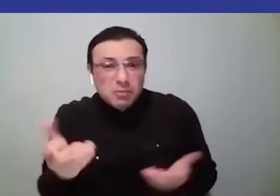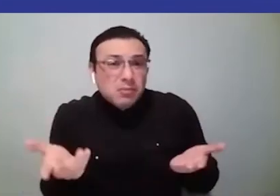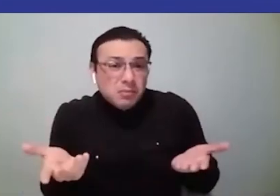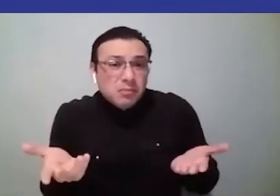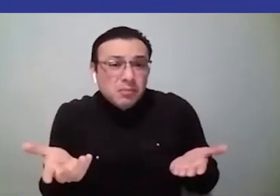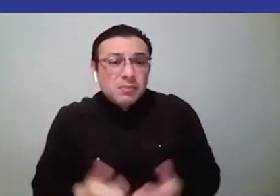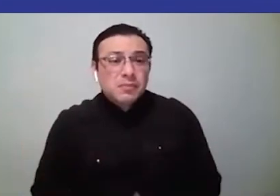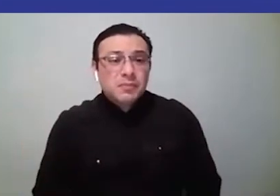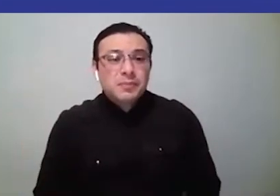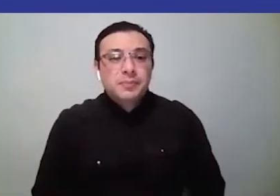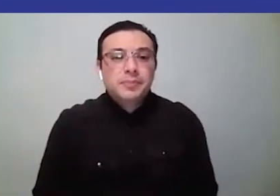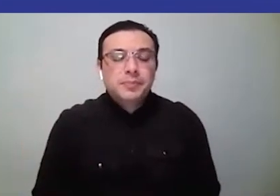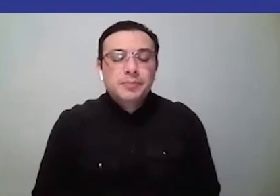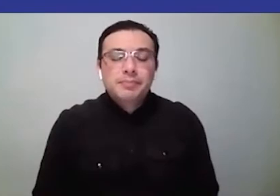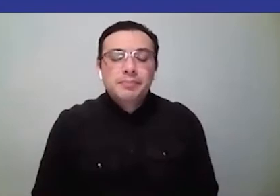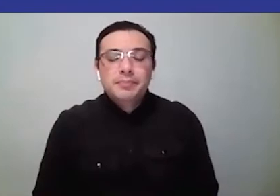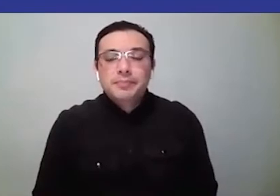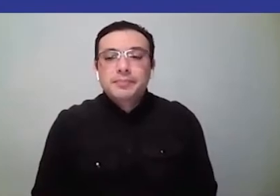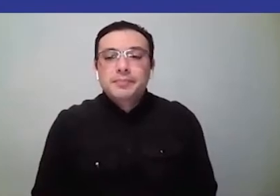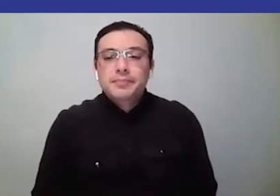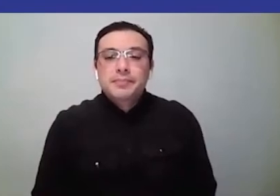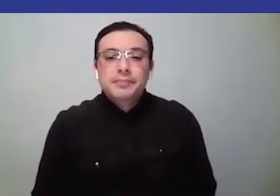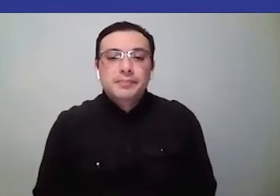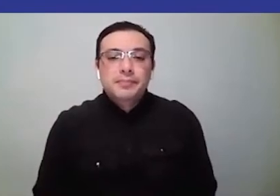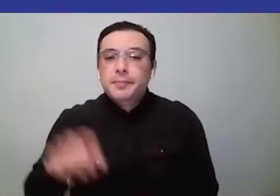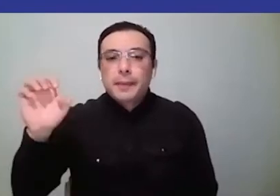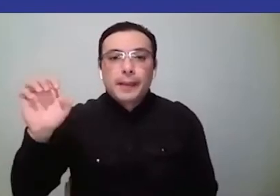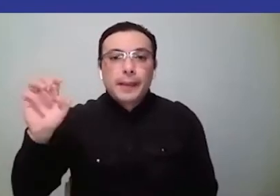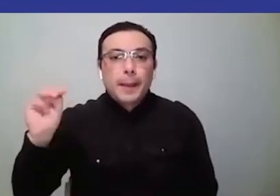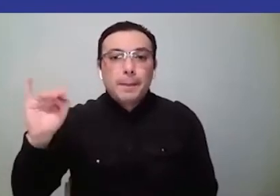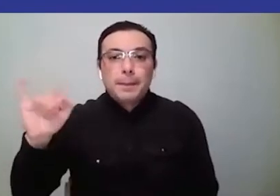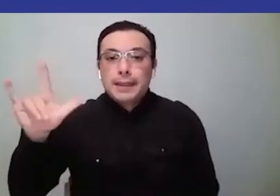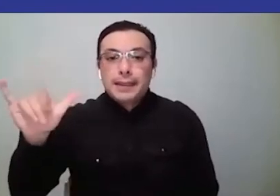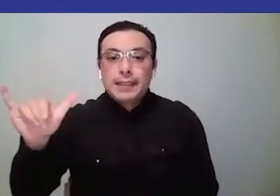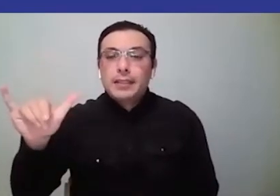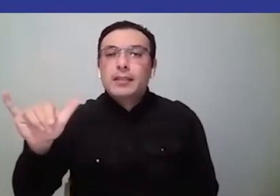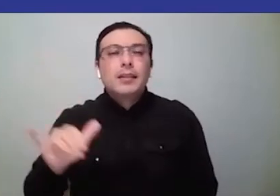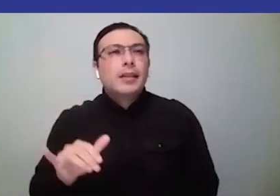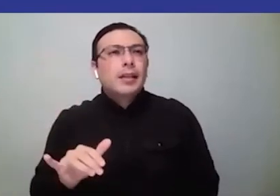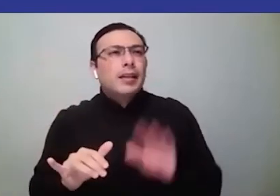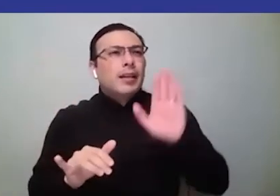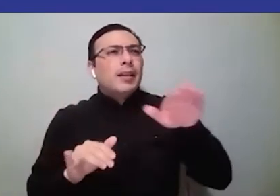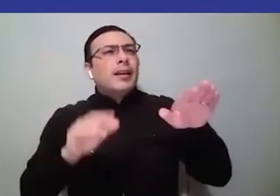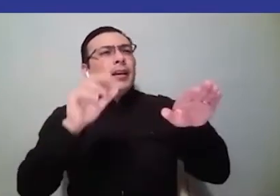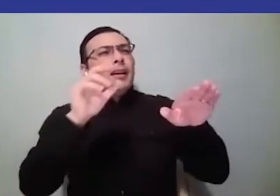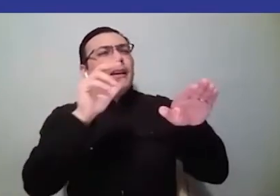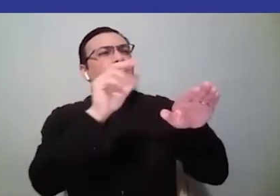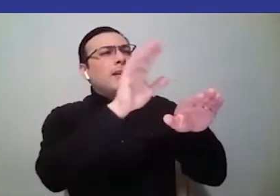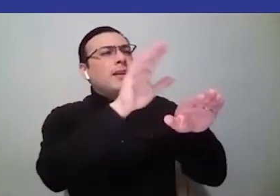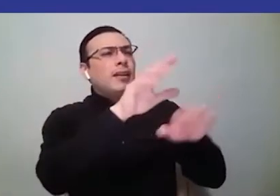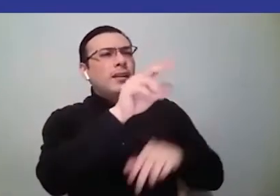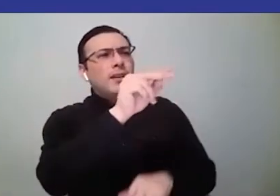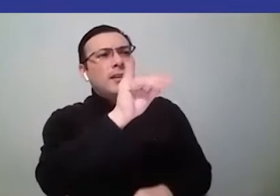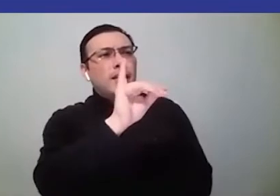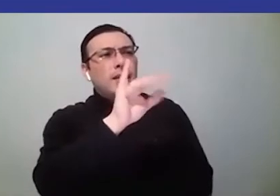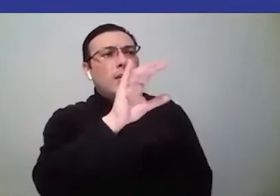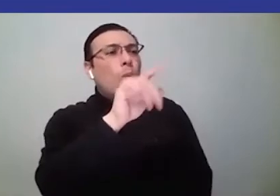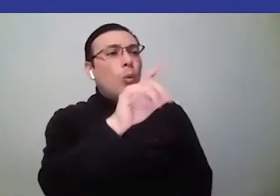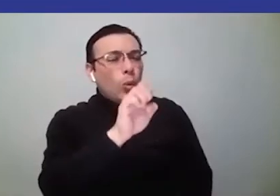Nicole, I'm wondering if you could share something in relation to this, in relation to